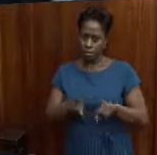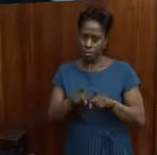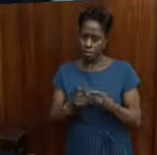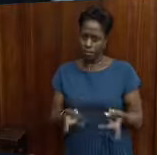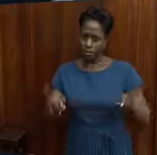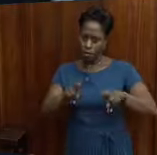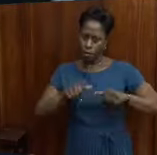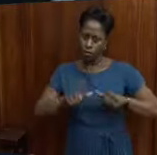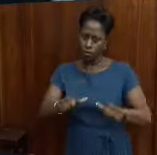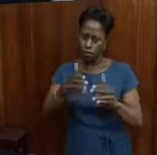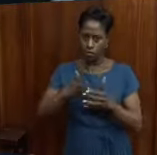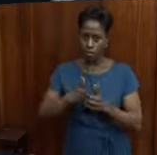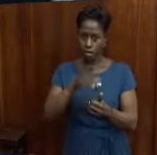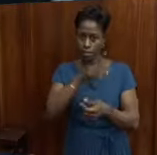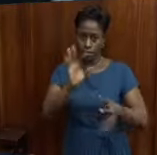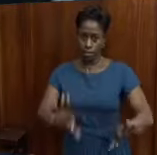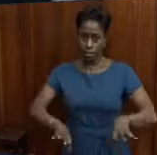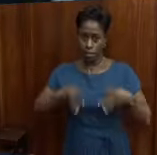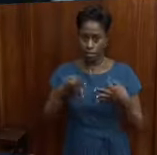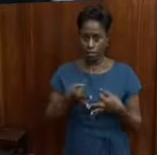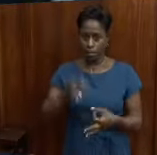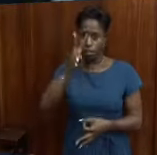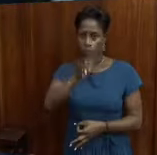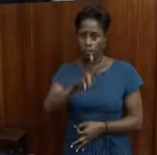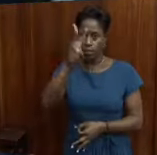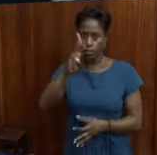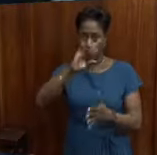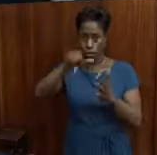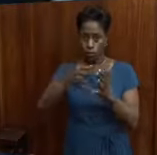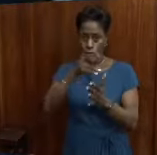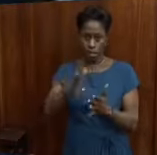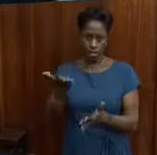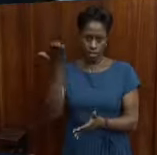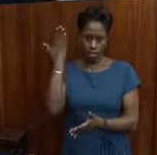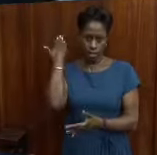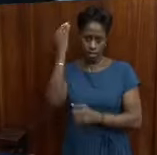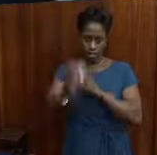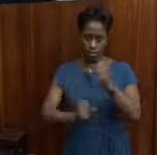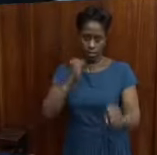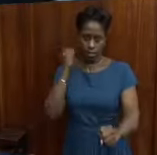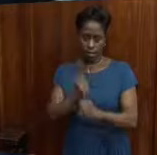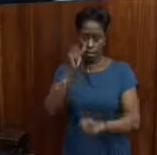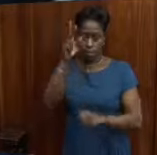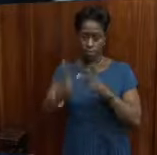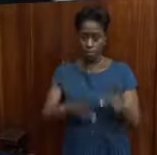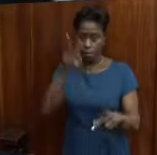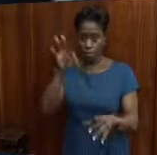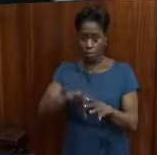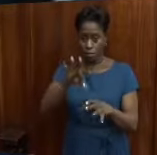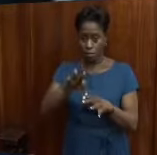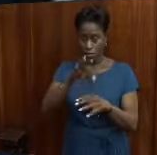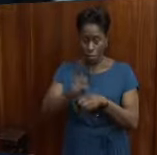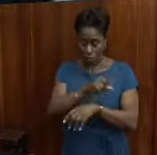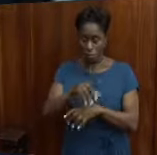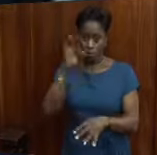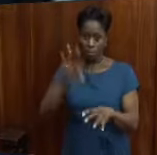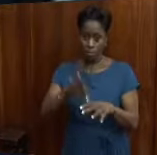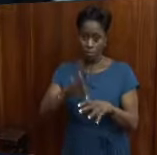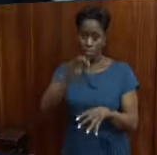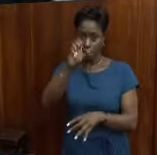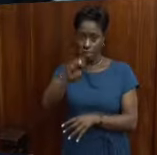life. On the 26th day of July 2021, the people of St. Lucia voted for the St. Lucia